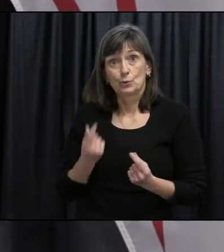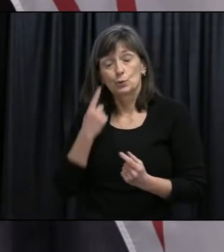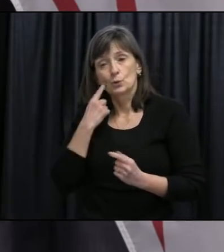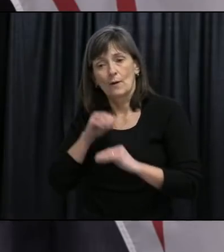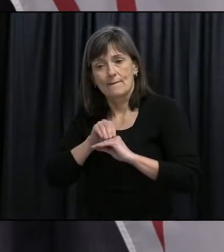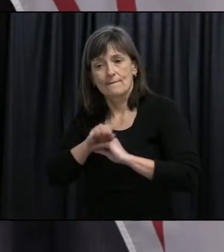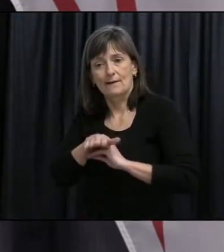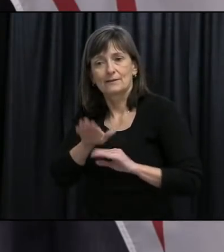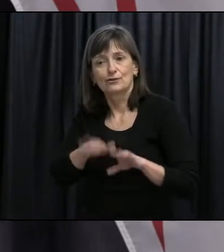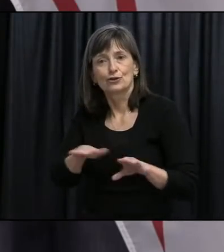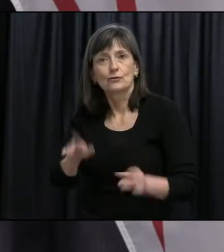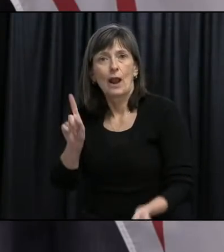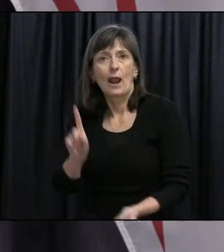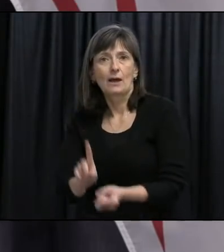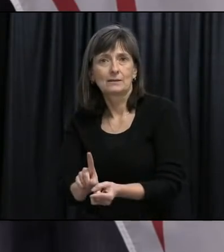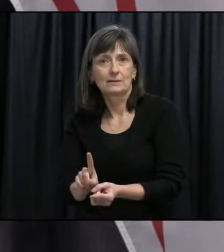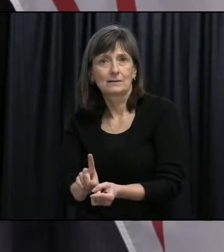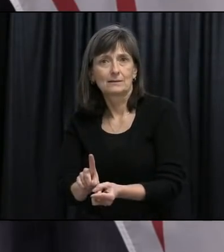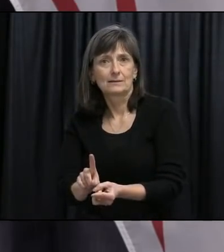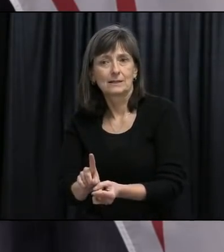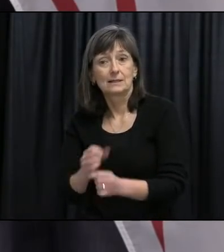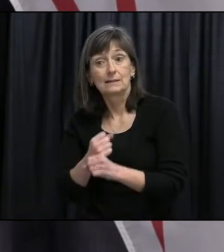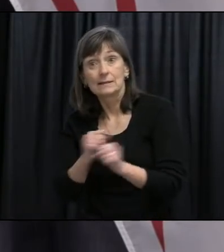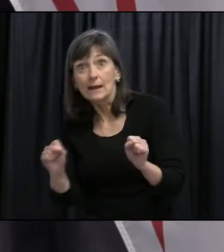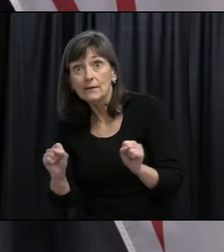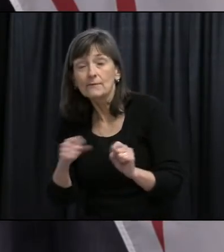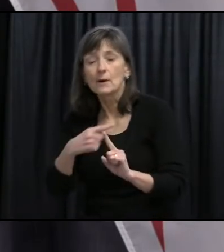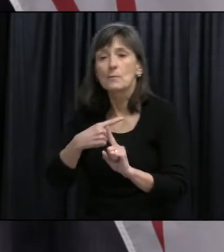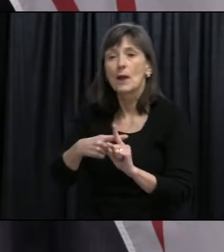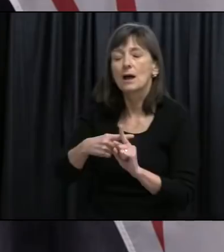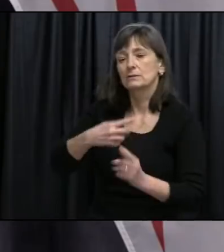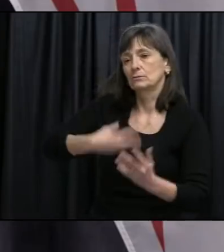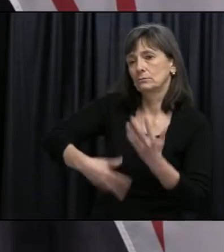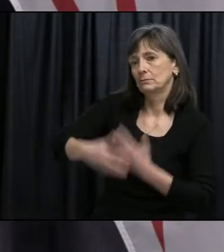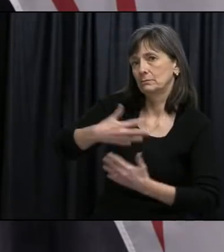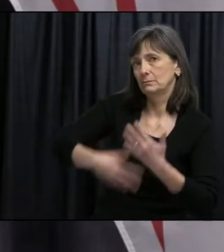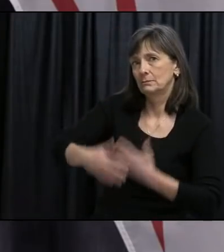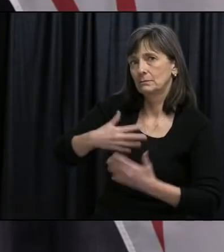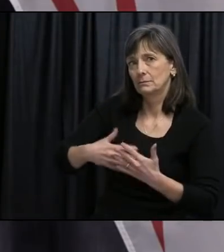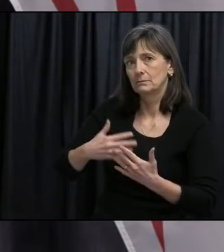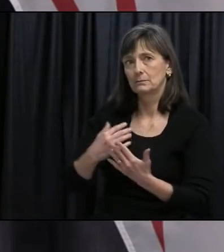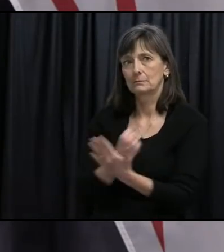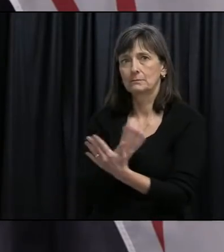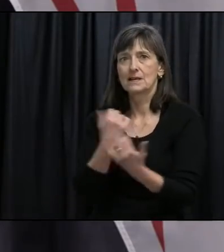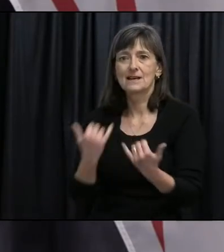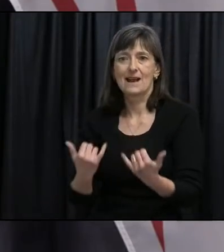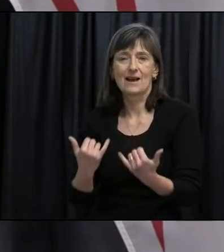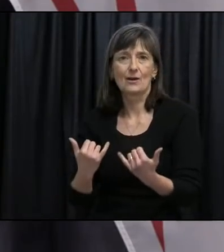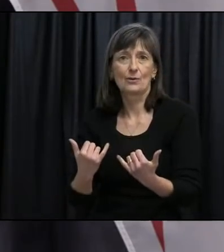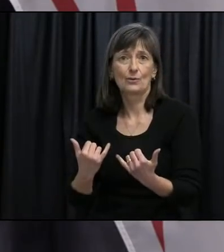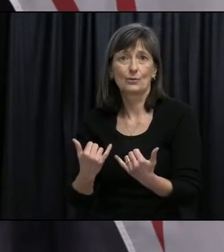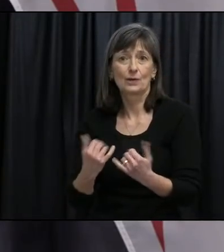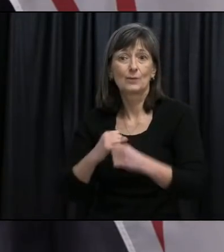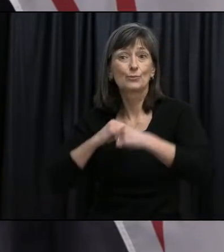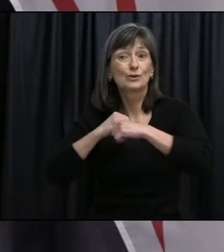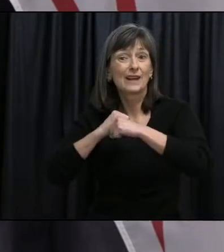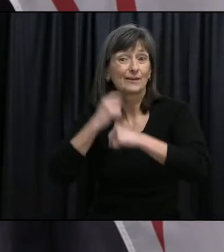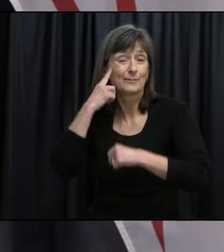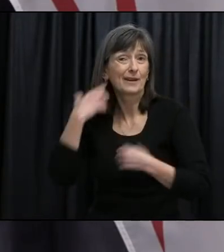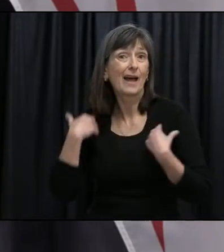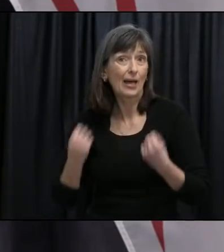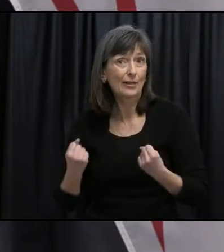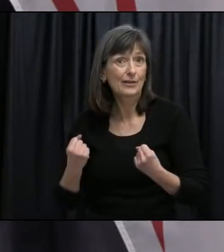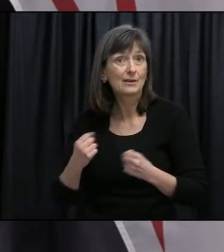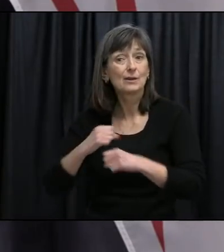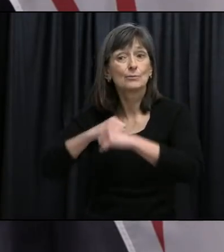our children to be safe and to protect their well-being overall